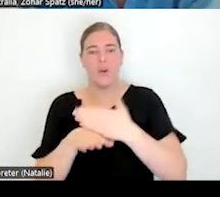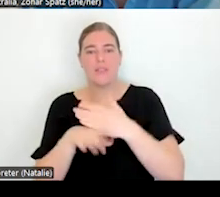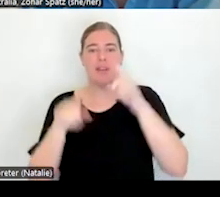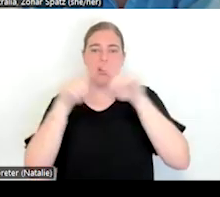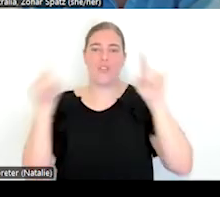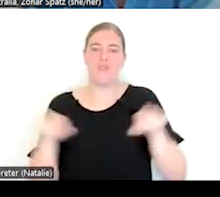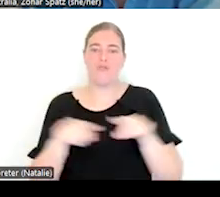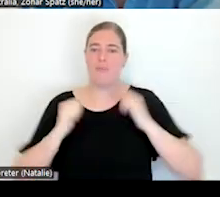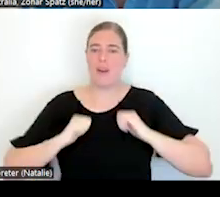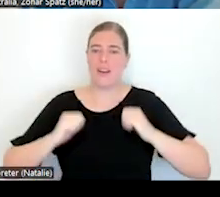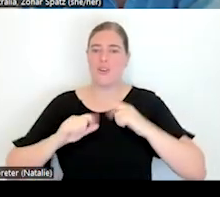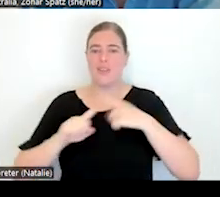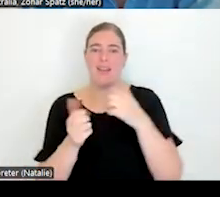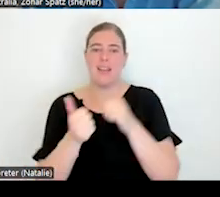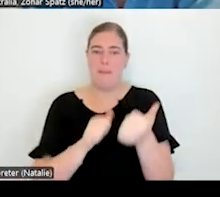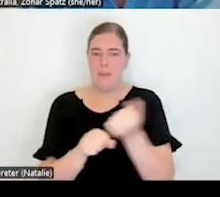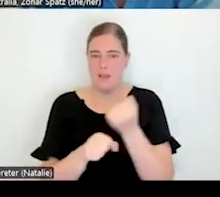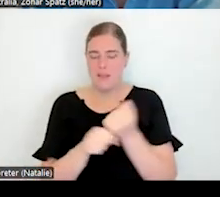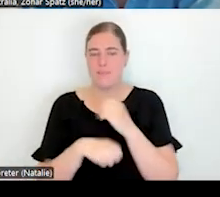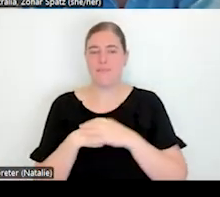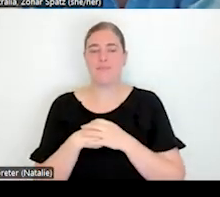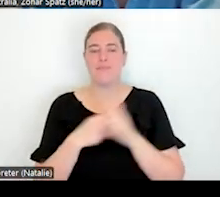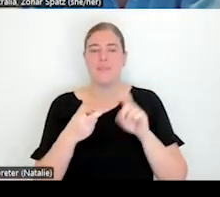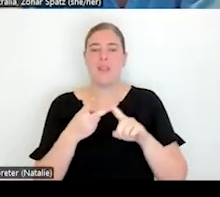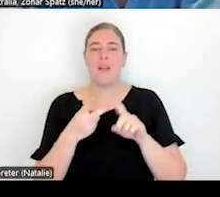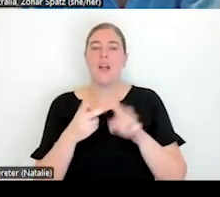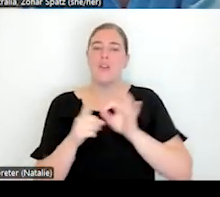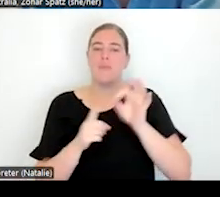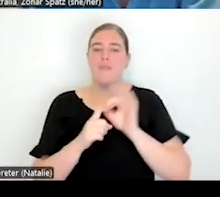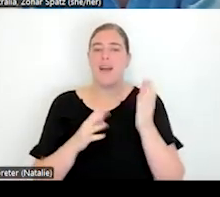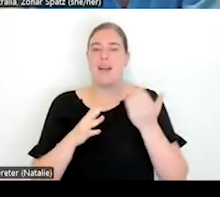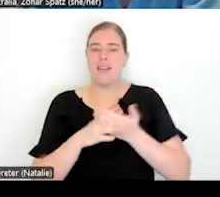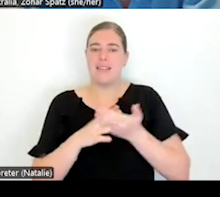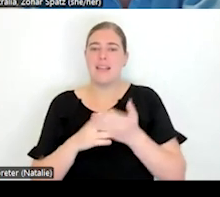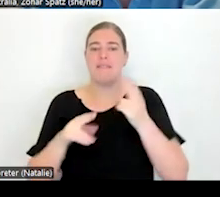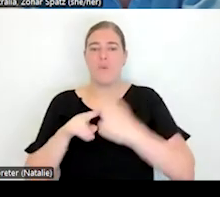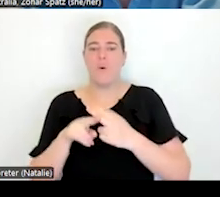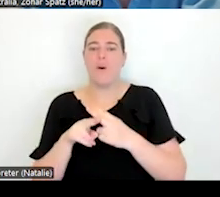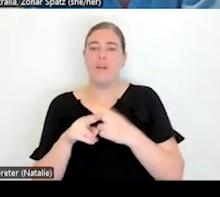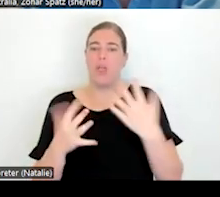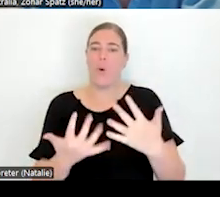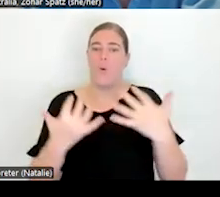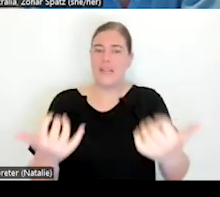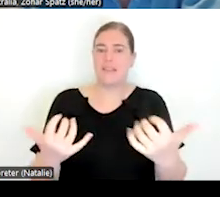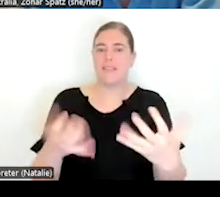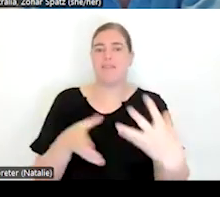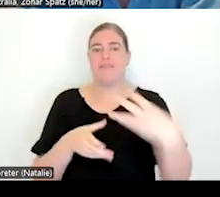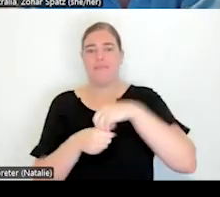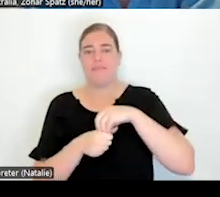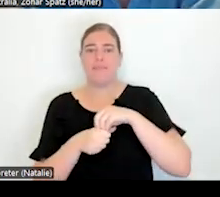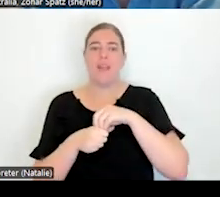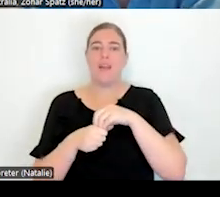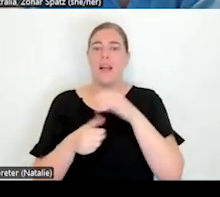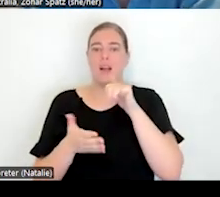participation in and access to the arts as audience members, clients, customers,